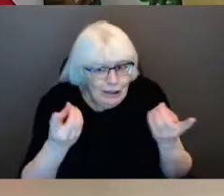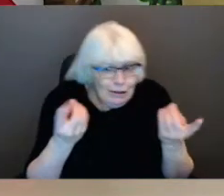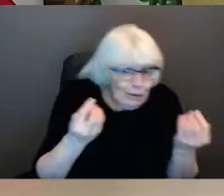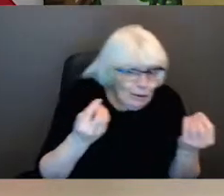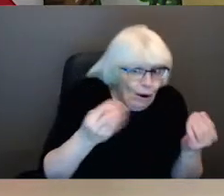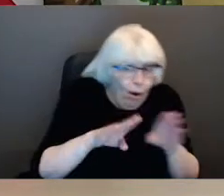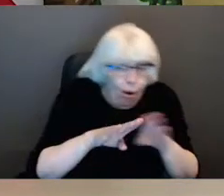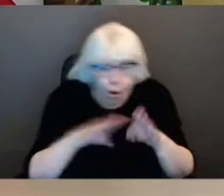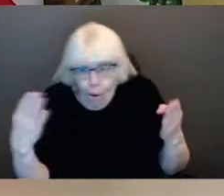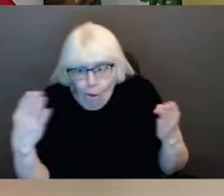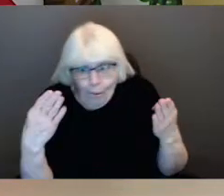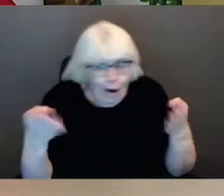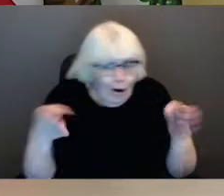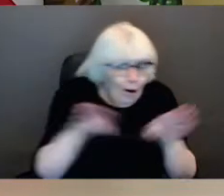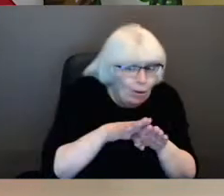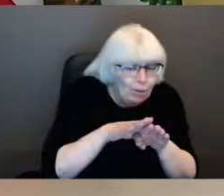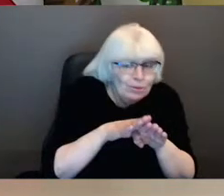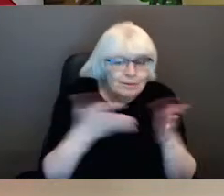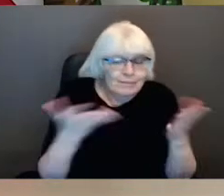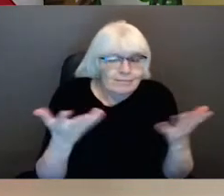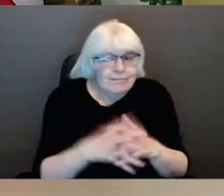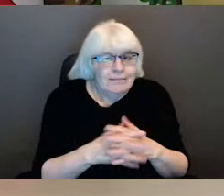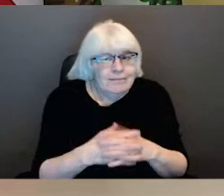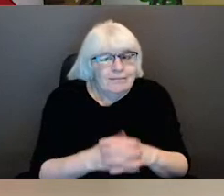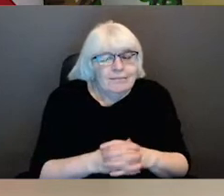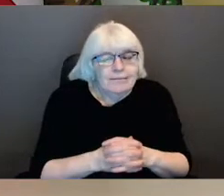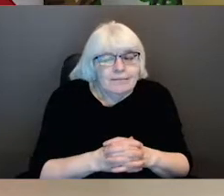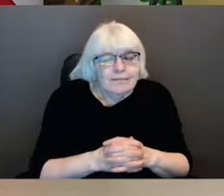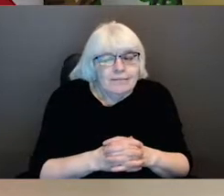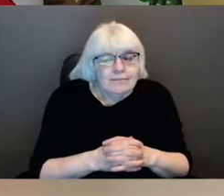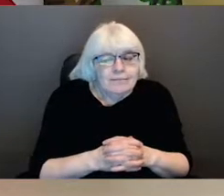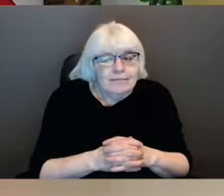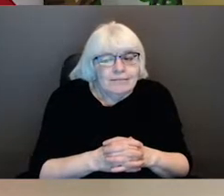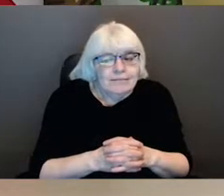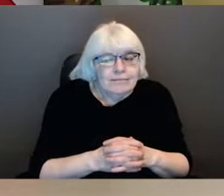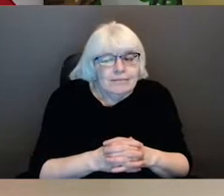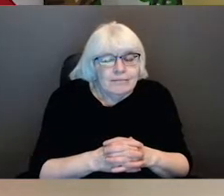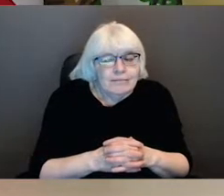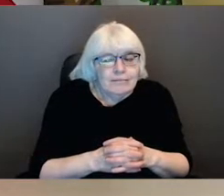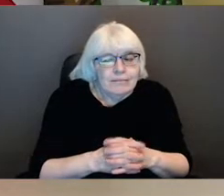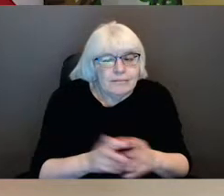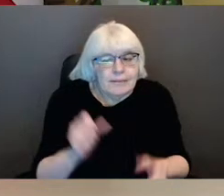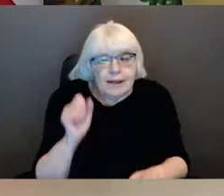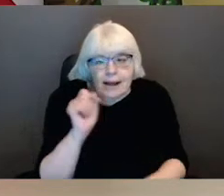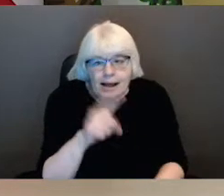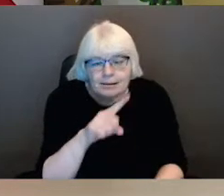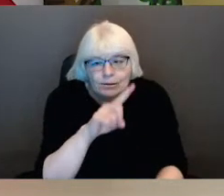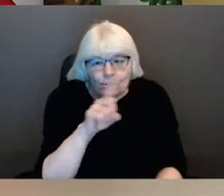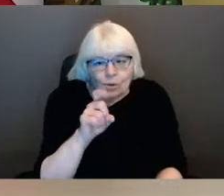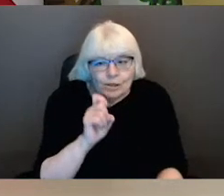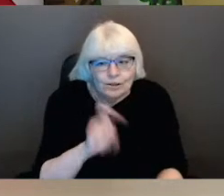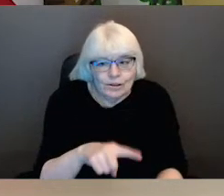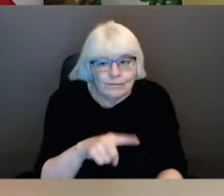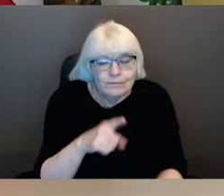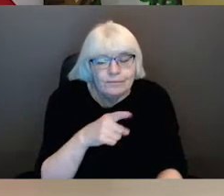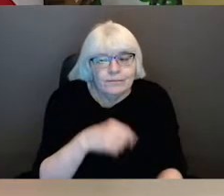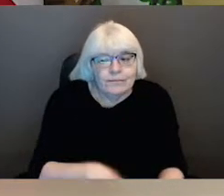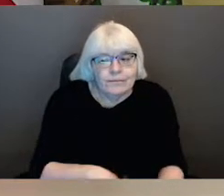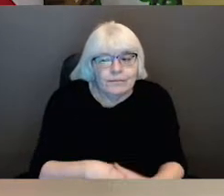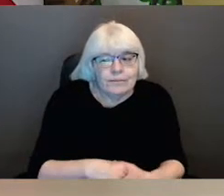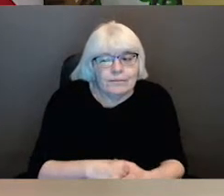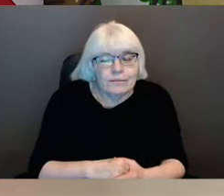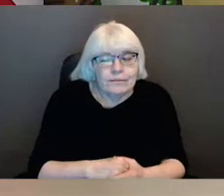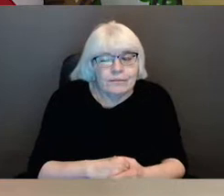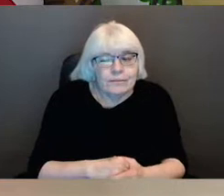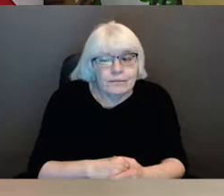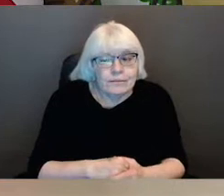And I wonder if I might just get you some more thoughts and maybe some specific actions, if you have any, on the topic of the vaccinations among